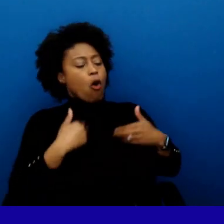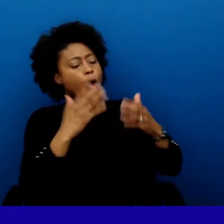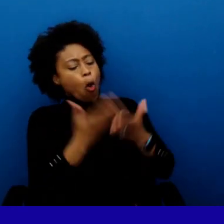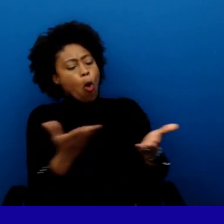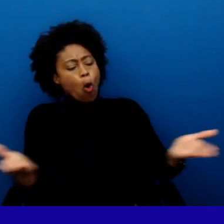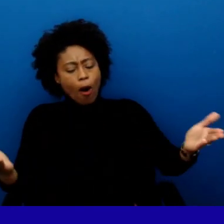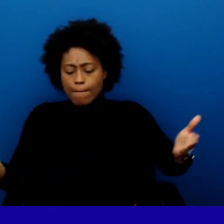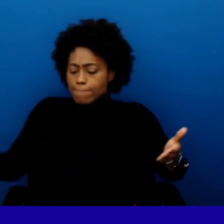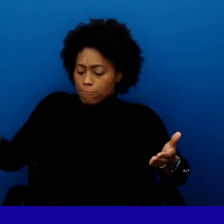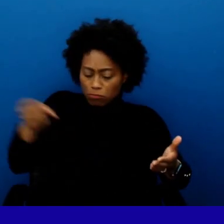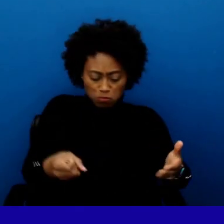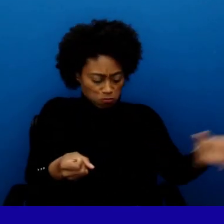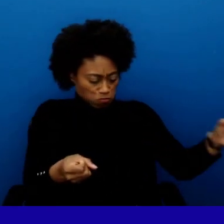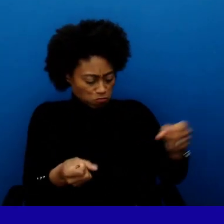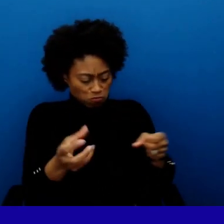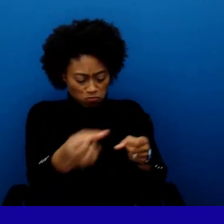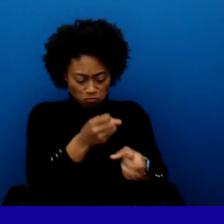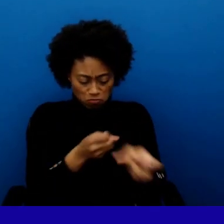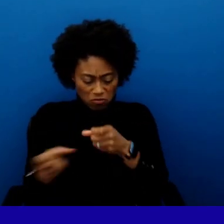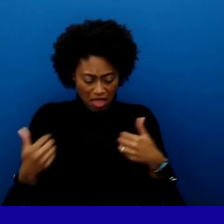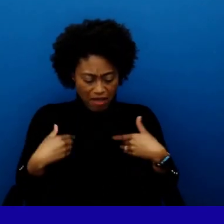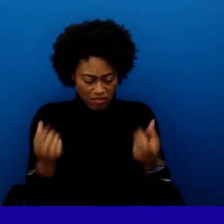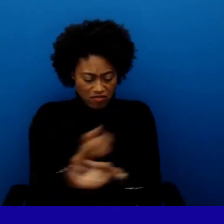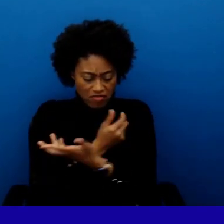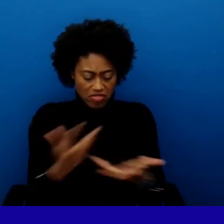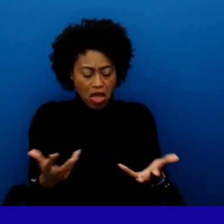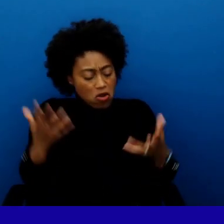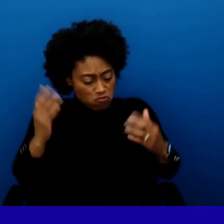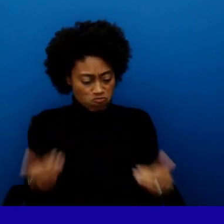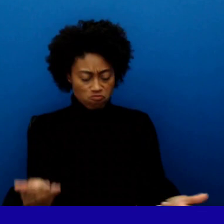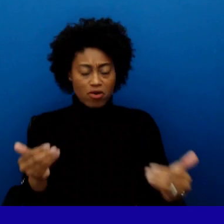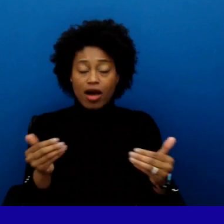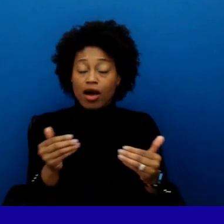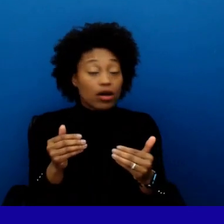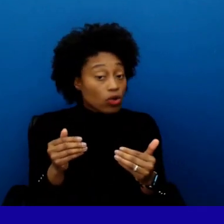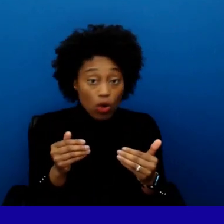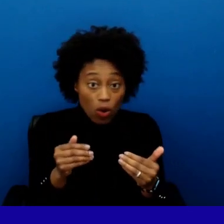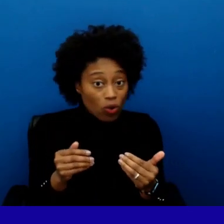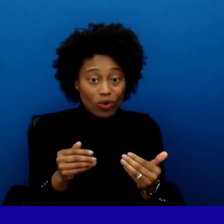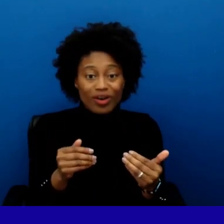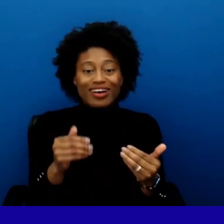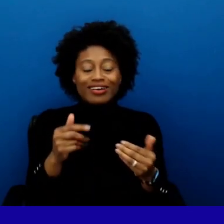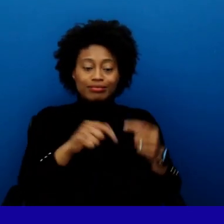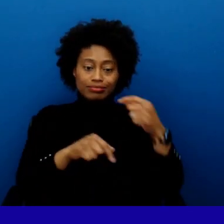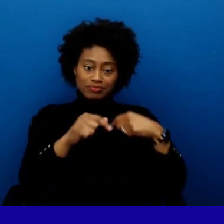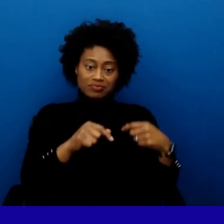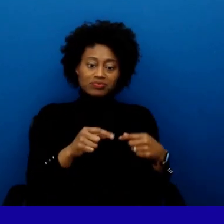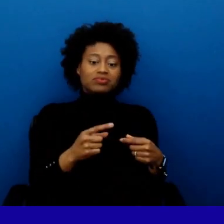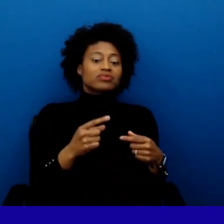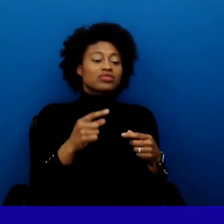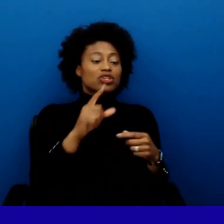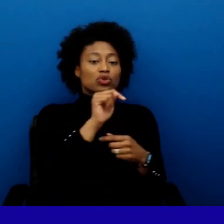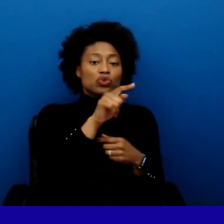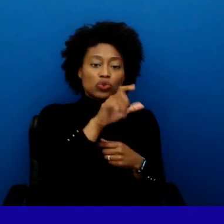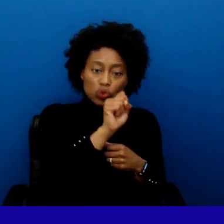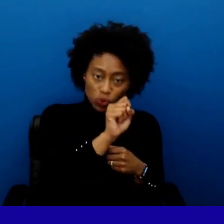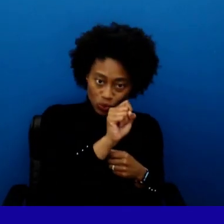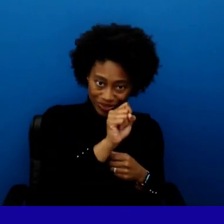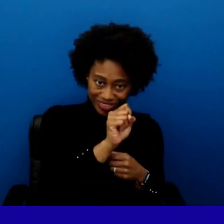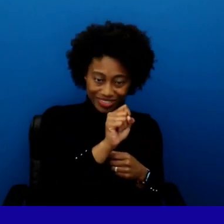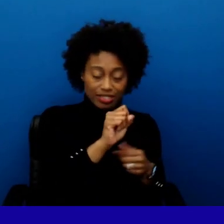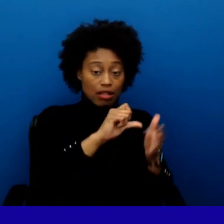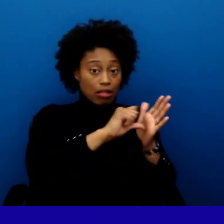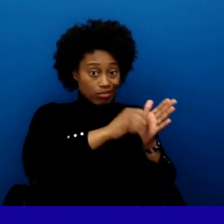It's about what you need in the kitchen first and foremost, like the subtitle tools, tips, and recipes is basically in those three sections. There's the tools